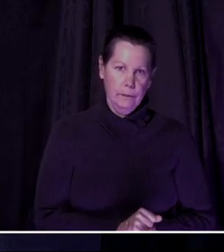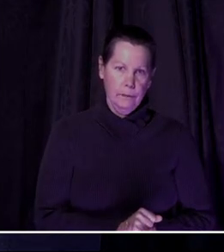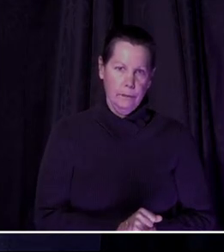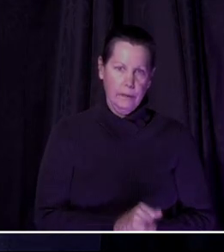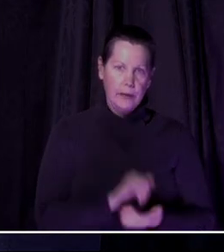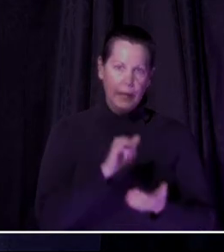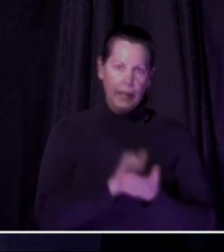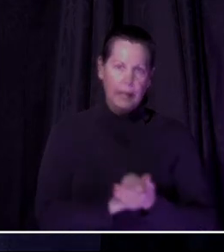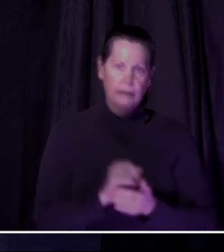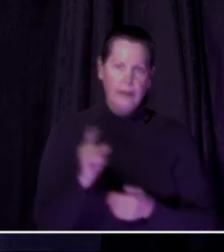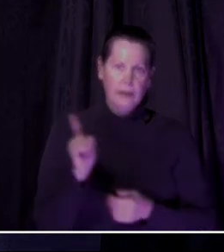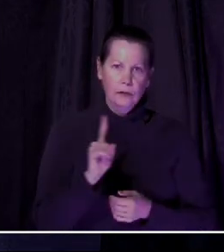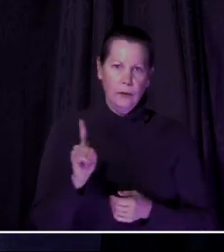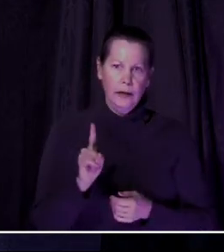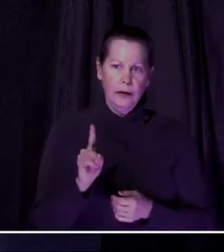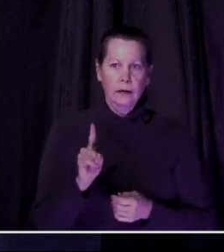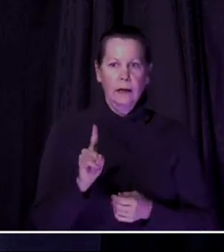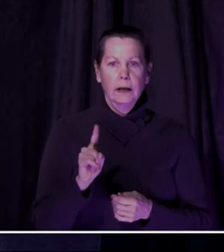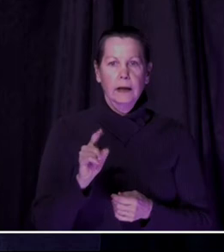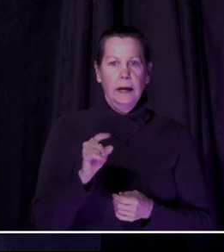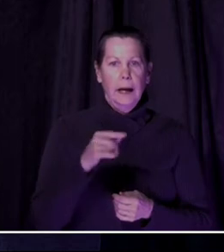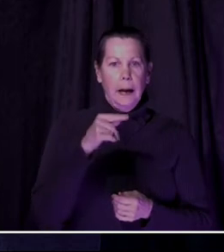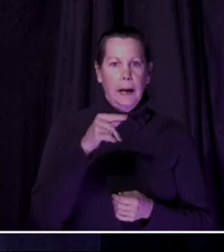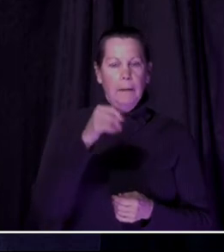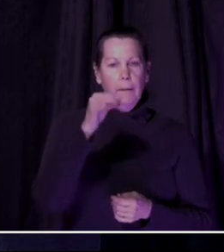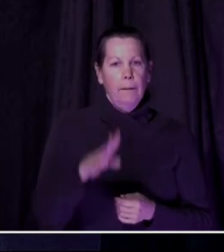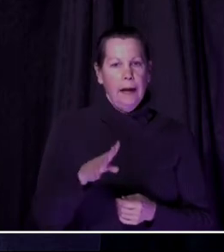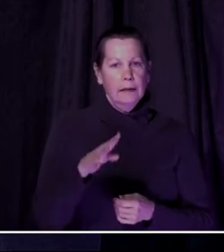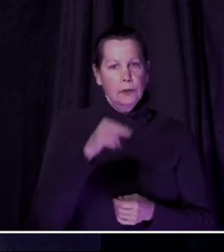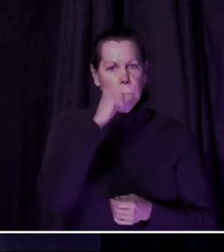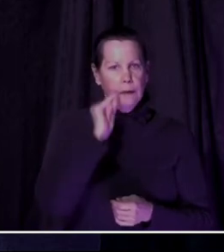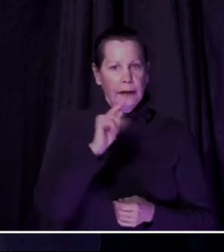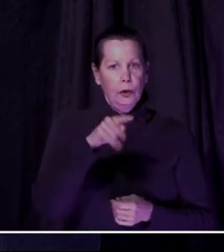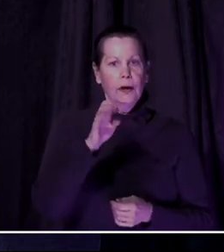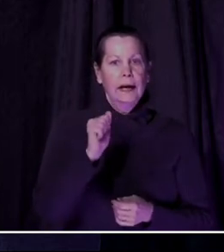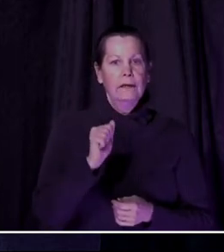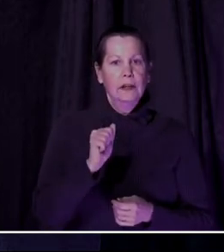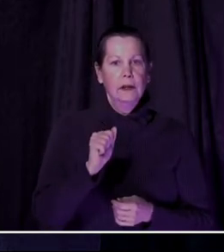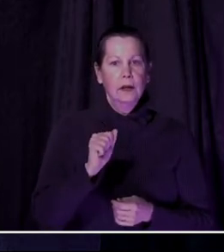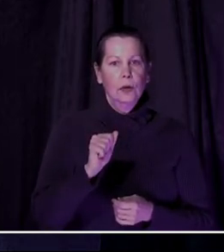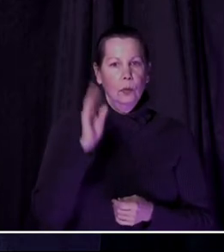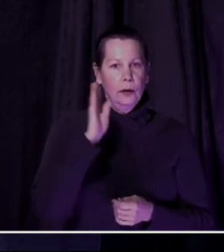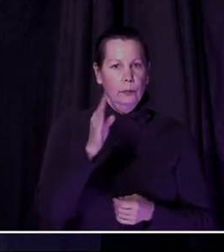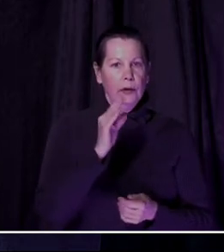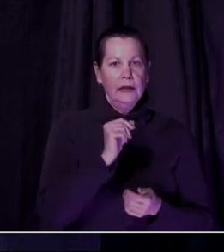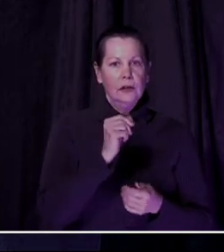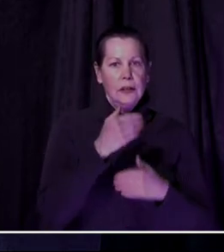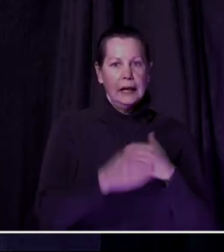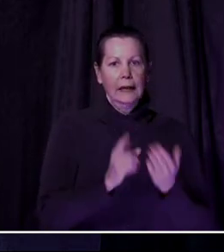And that's where either Pastor Glenn or Kevin will pick up that one next week.